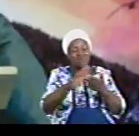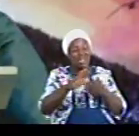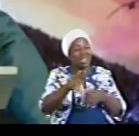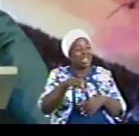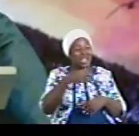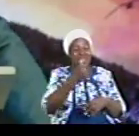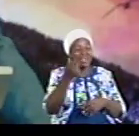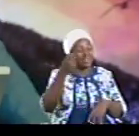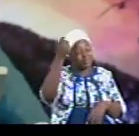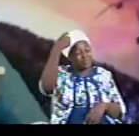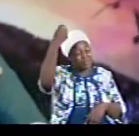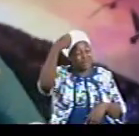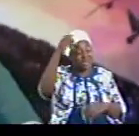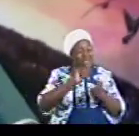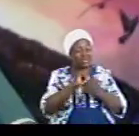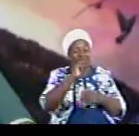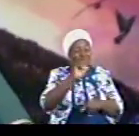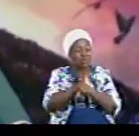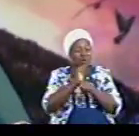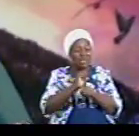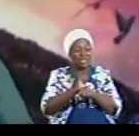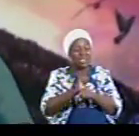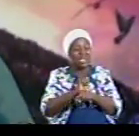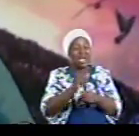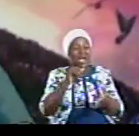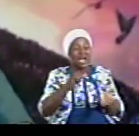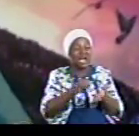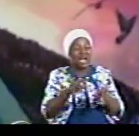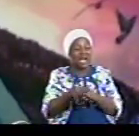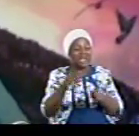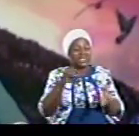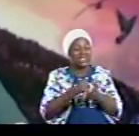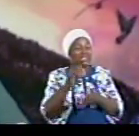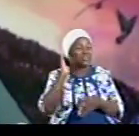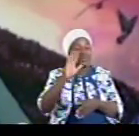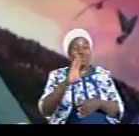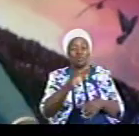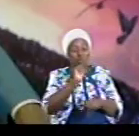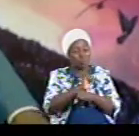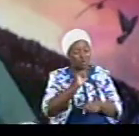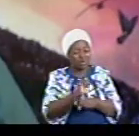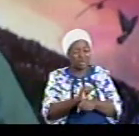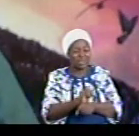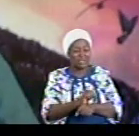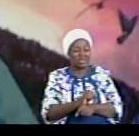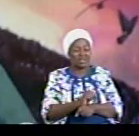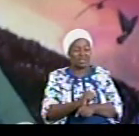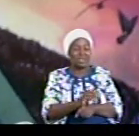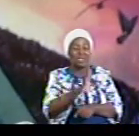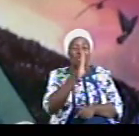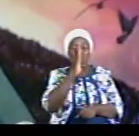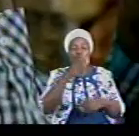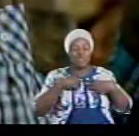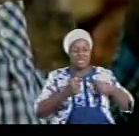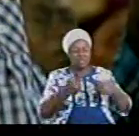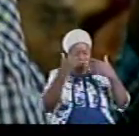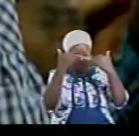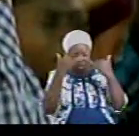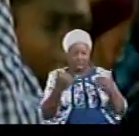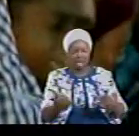brain that is not functioning as his ought to function be healed right